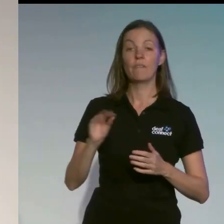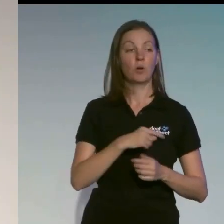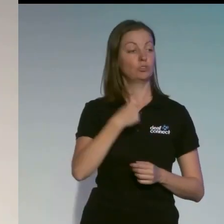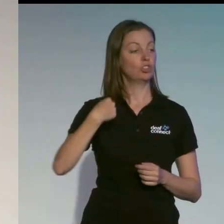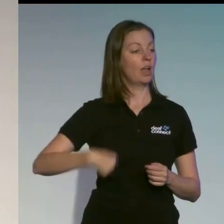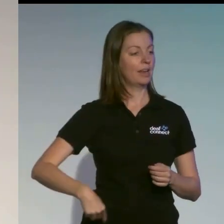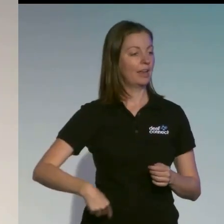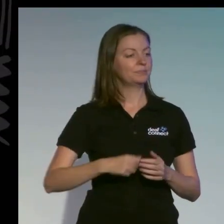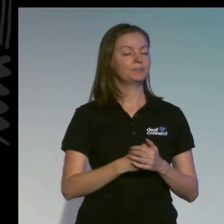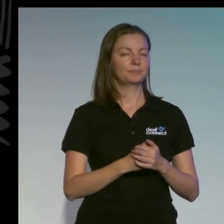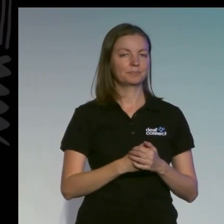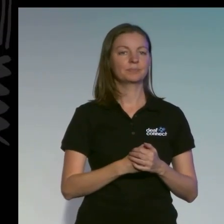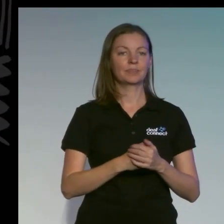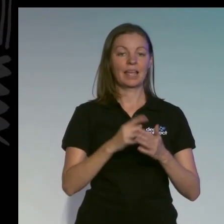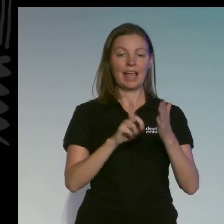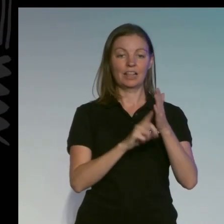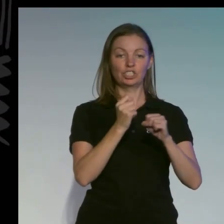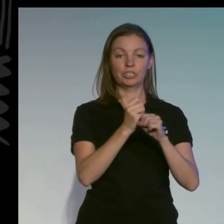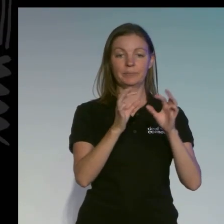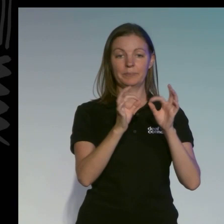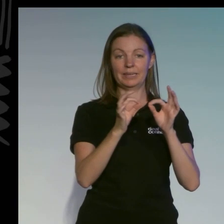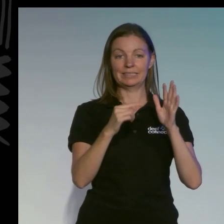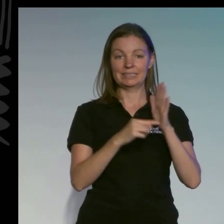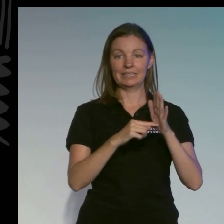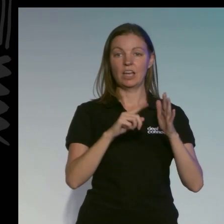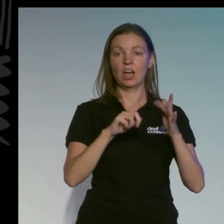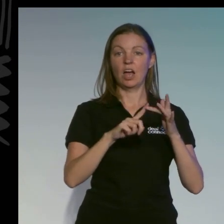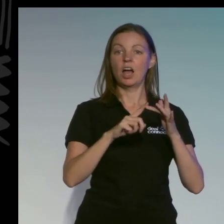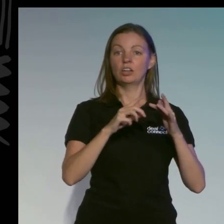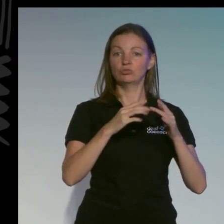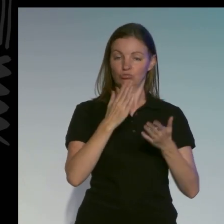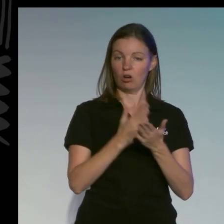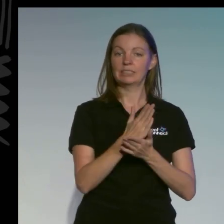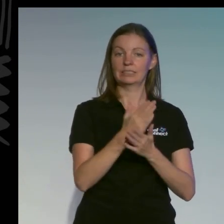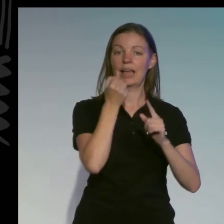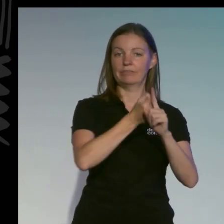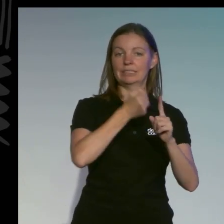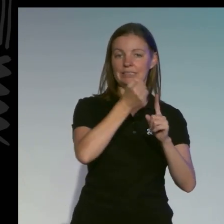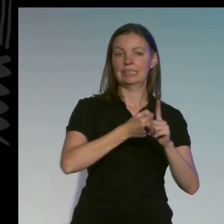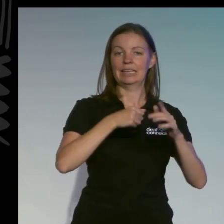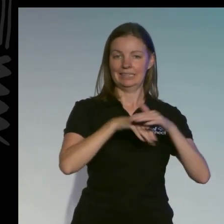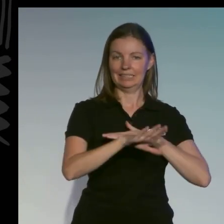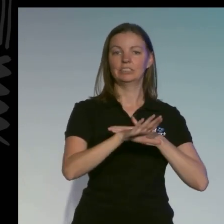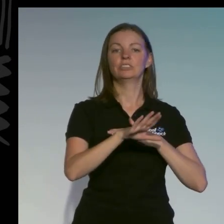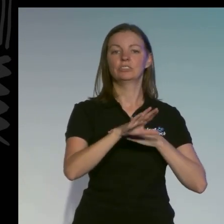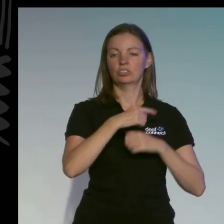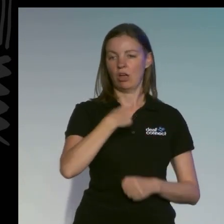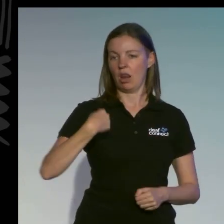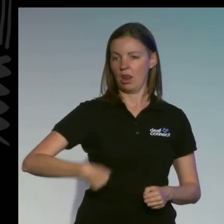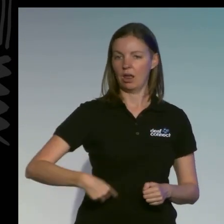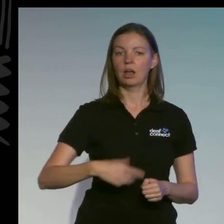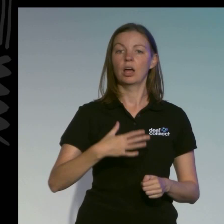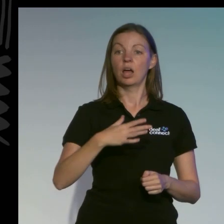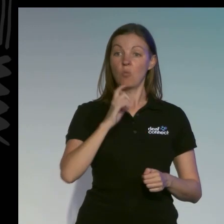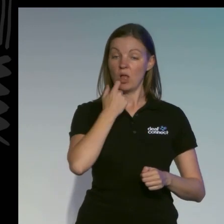the director of LGBT rights advocacy in China. And he's going to tell you a little bit of what he